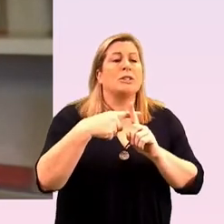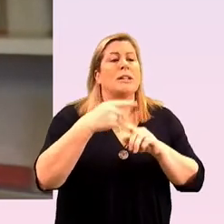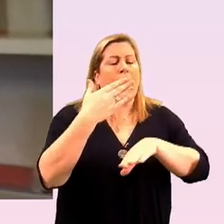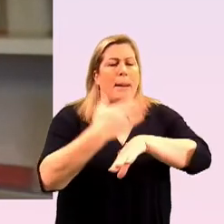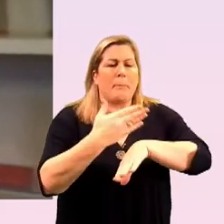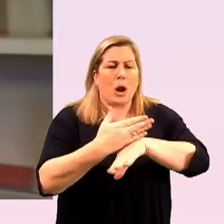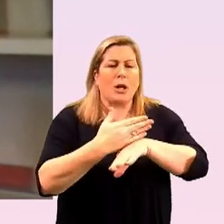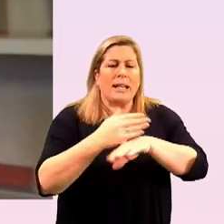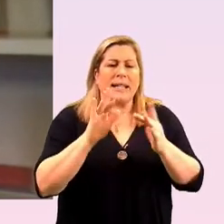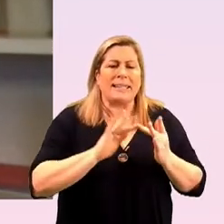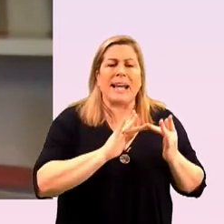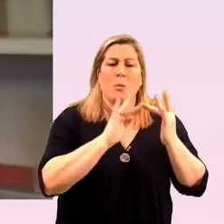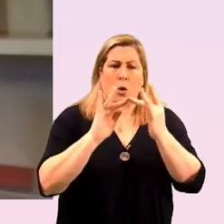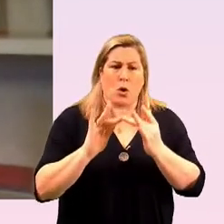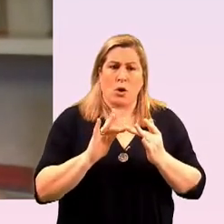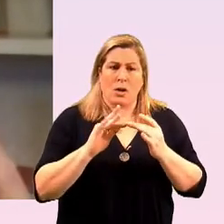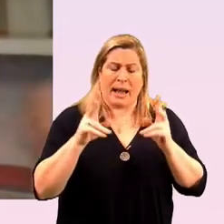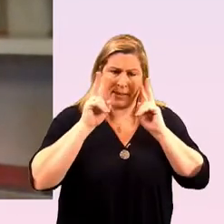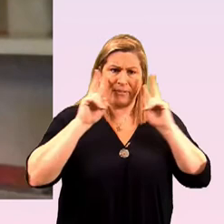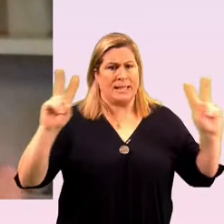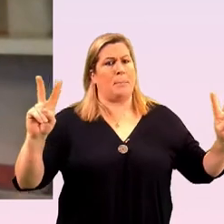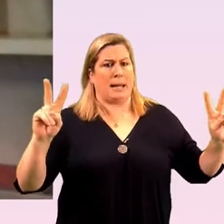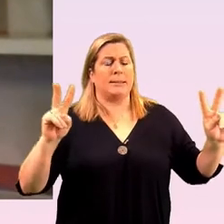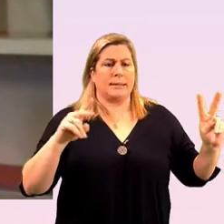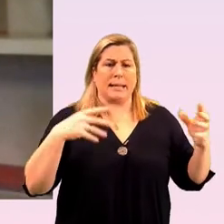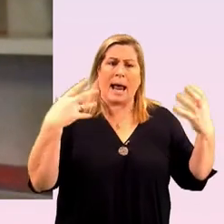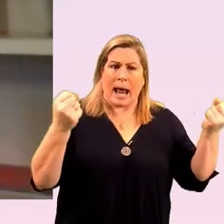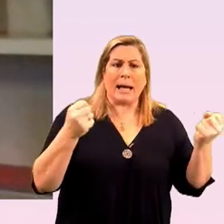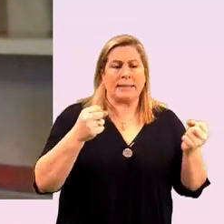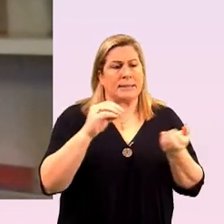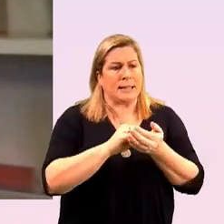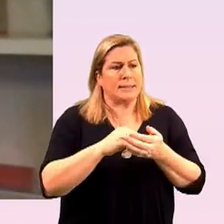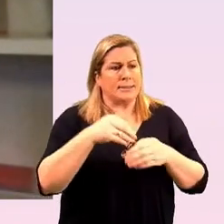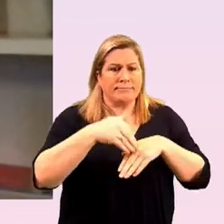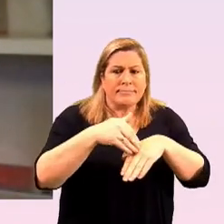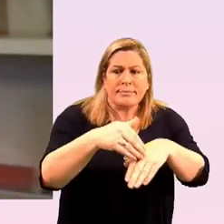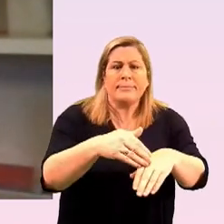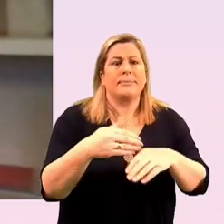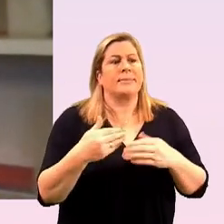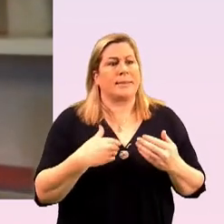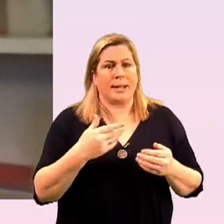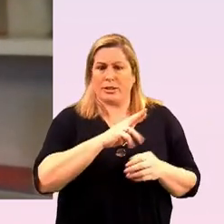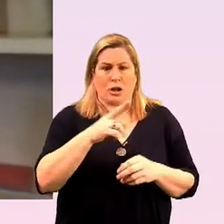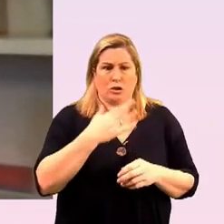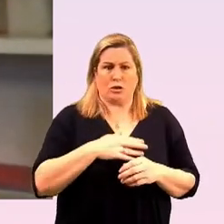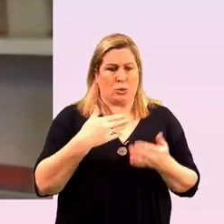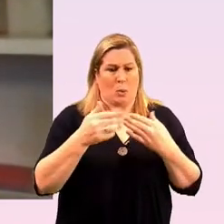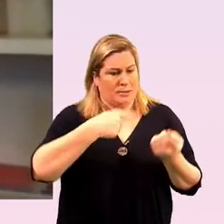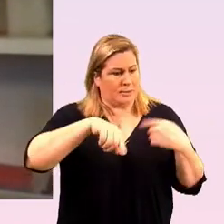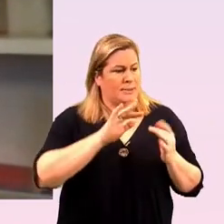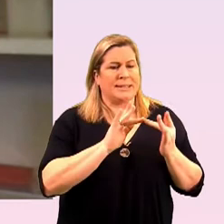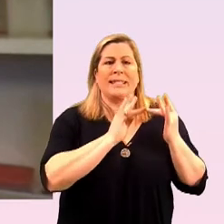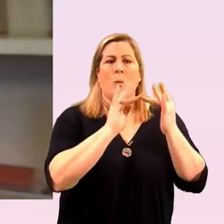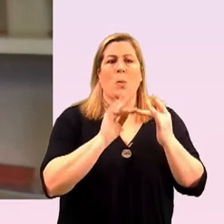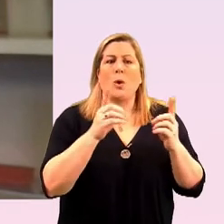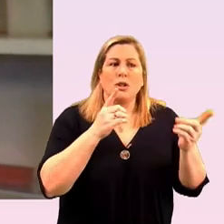network and the visibility of that kind of has that halo effect. You know, it has impact beyond what the network is actually